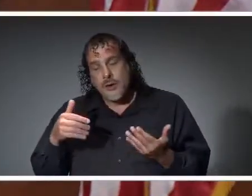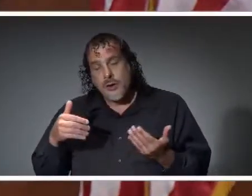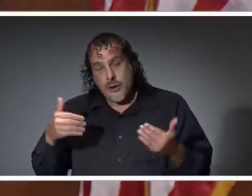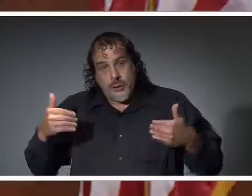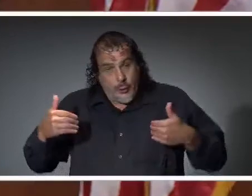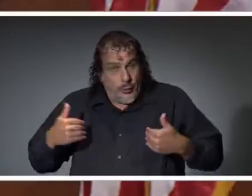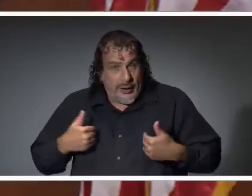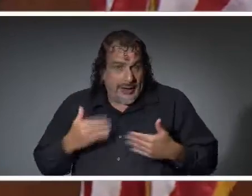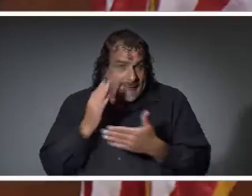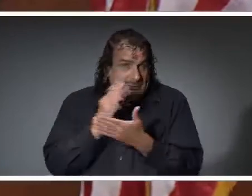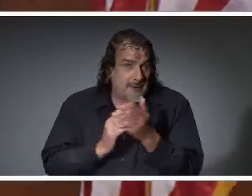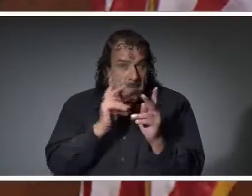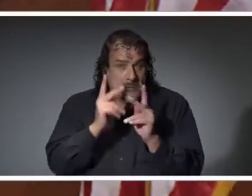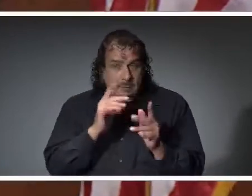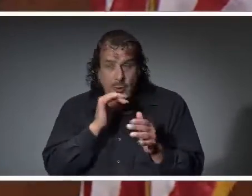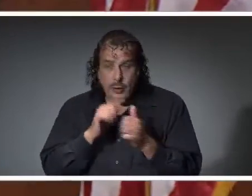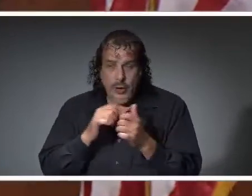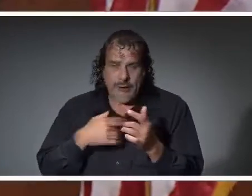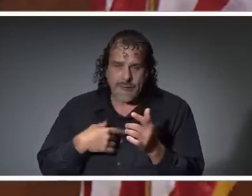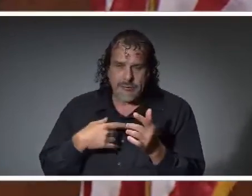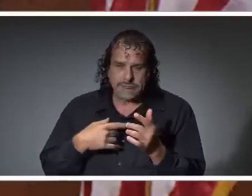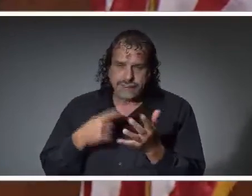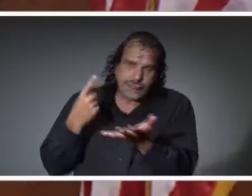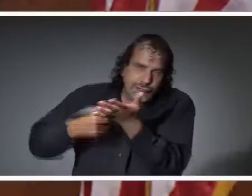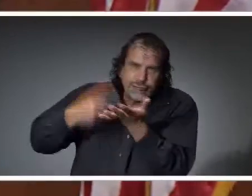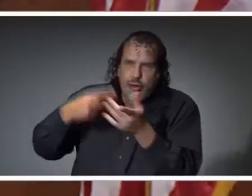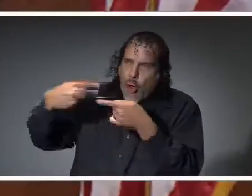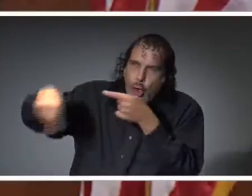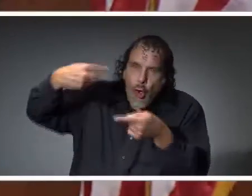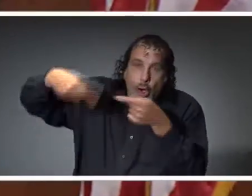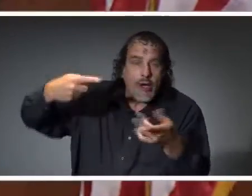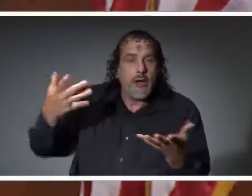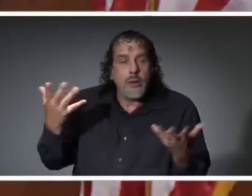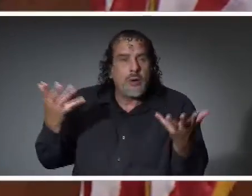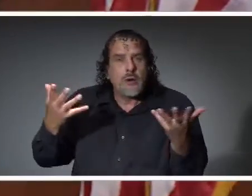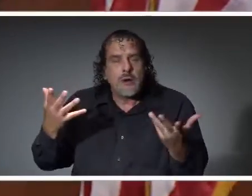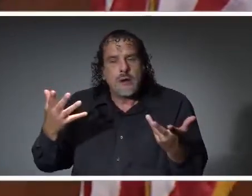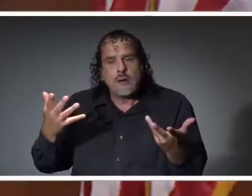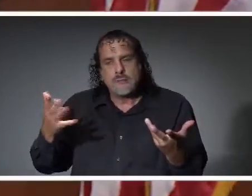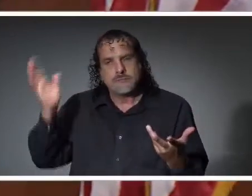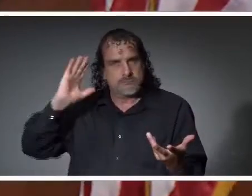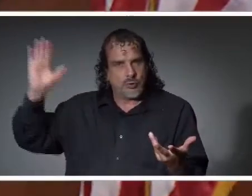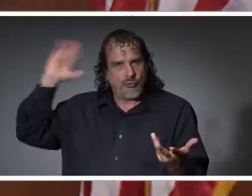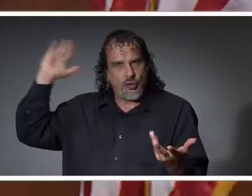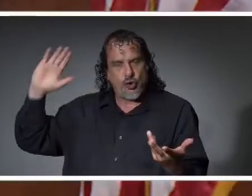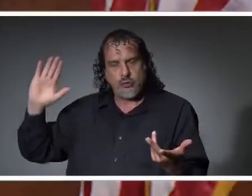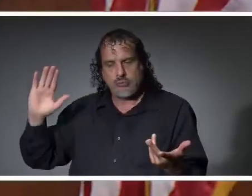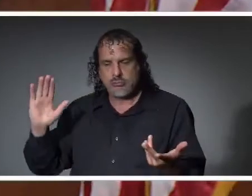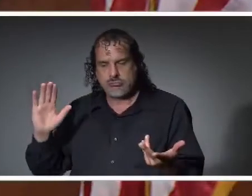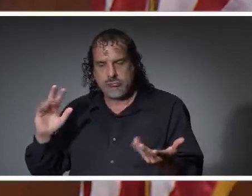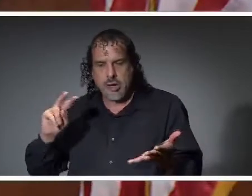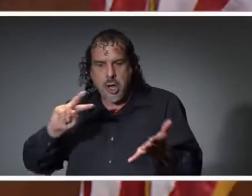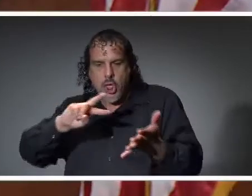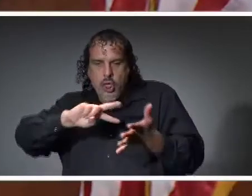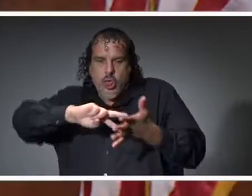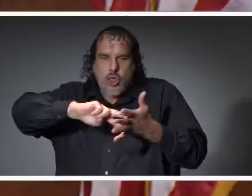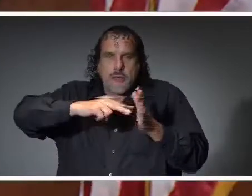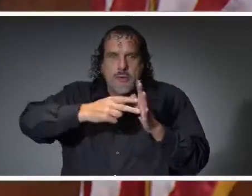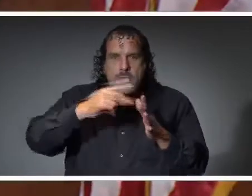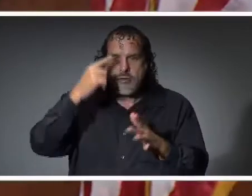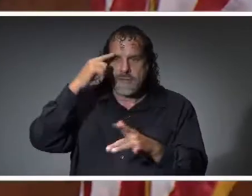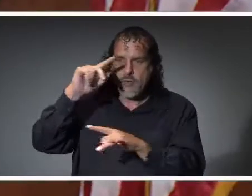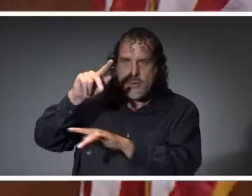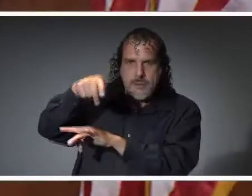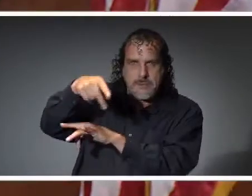have argued in the past that the purpose of the pumps